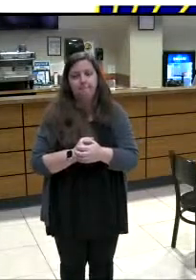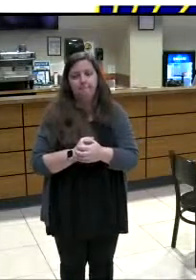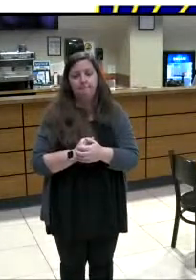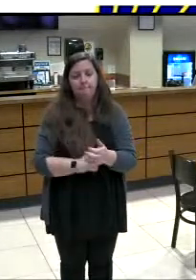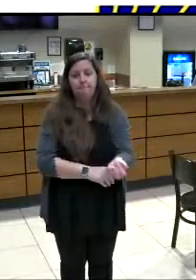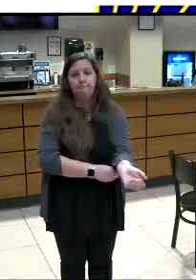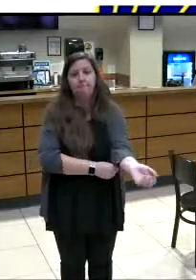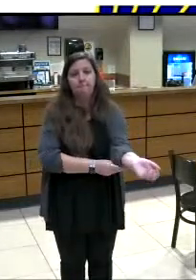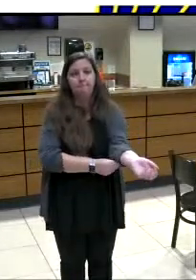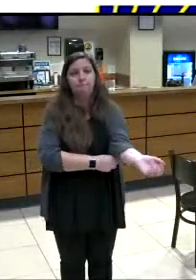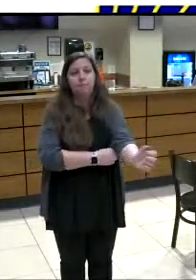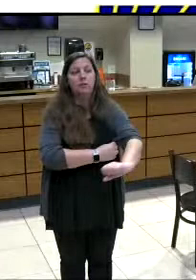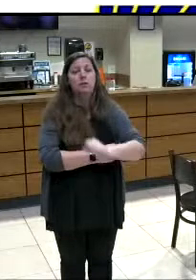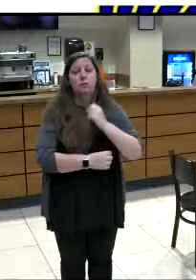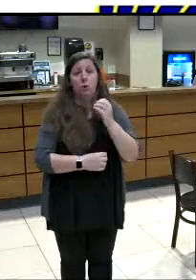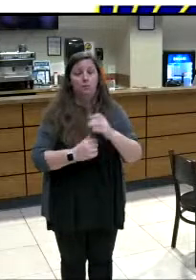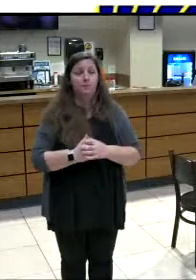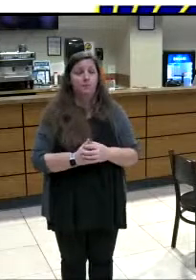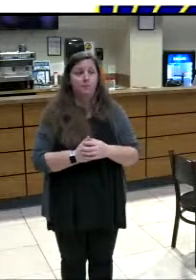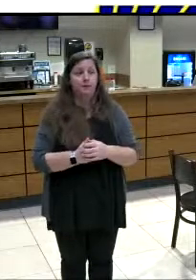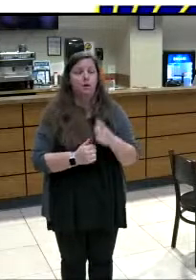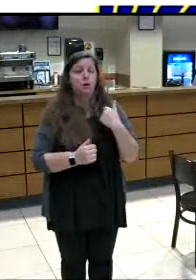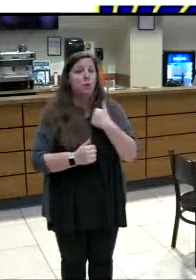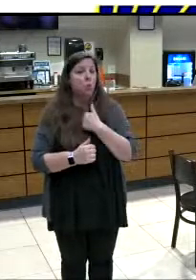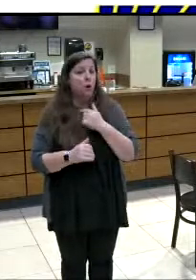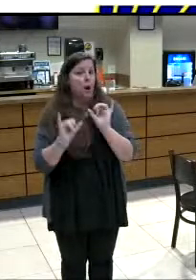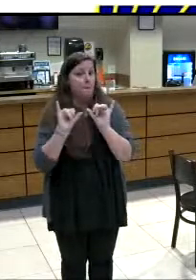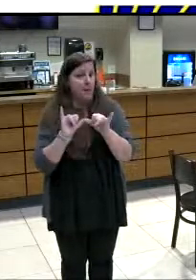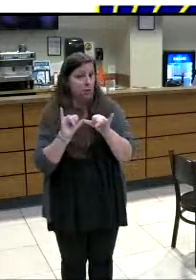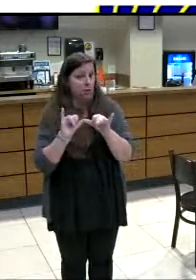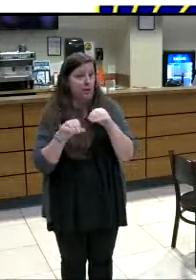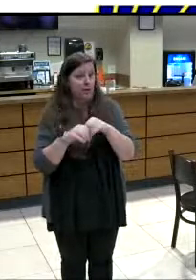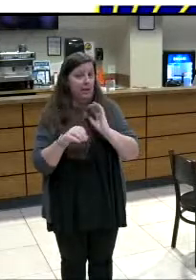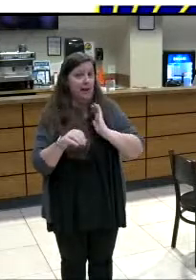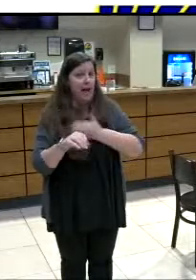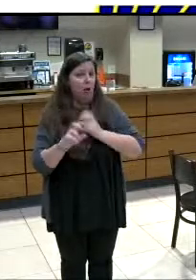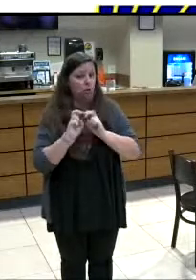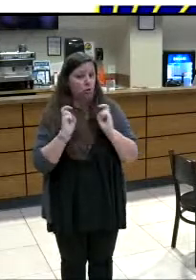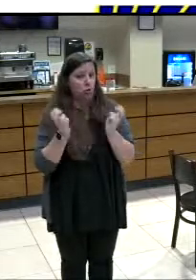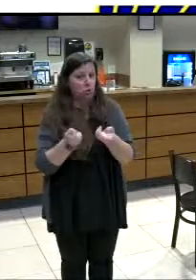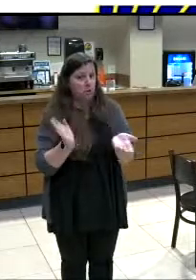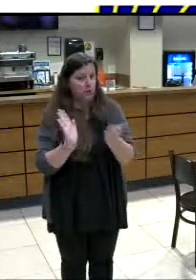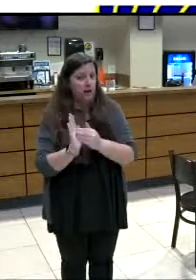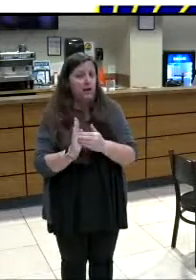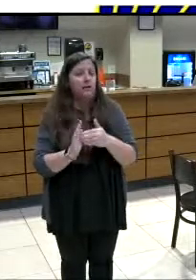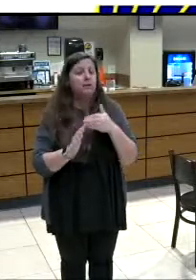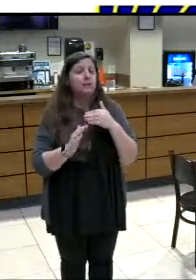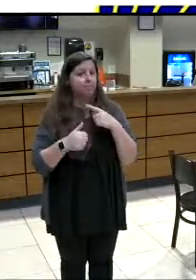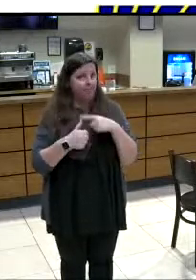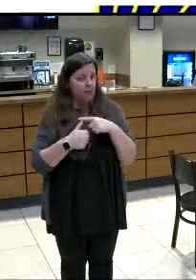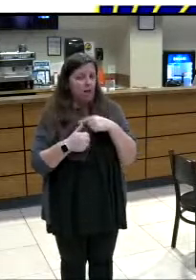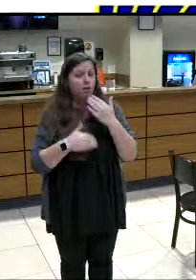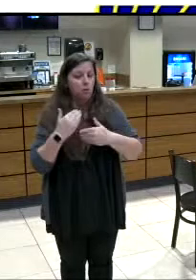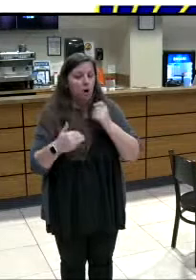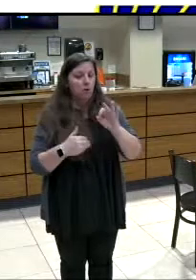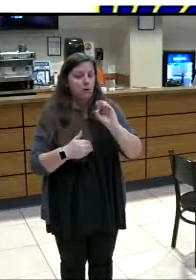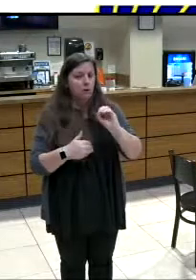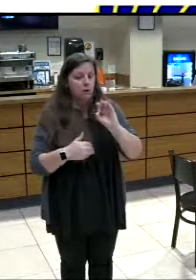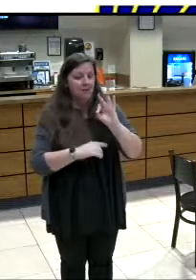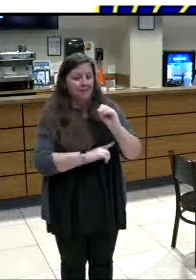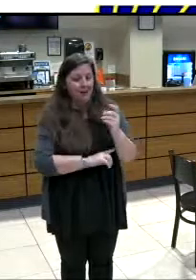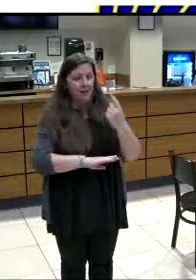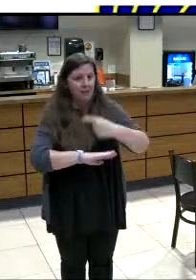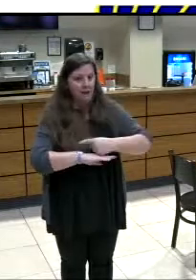So what we are measuring during our strategic support circles, again, the progress of their 90-day plan, their overall performance